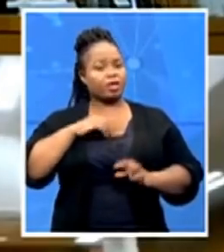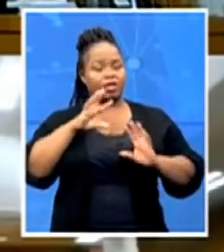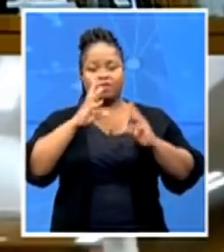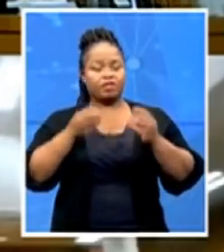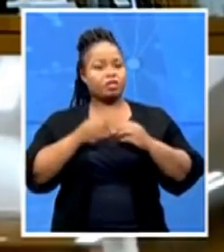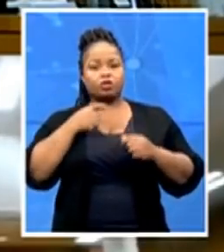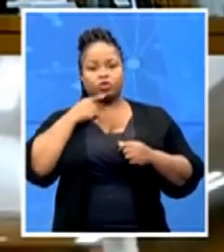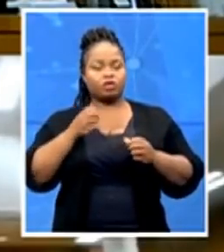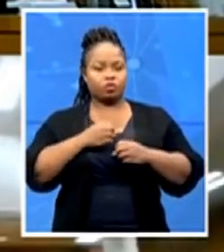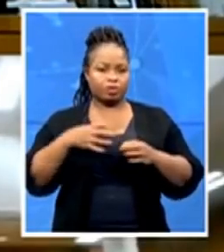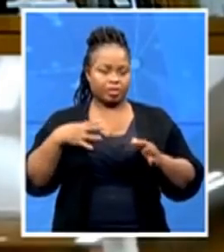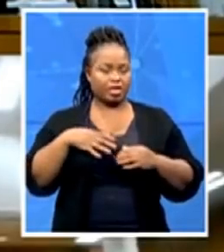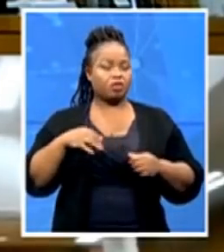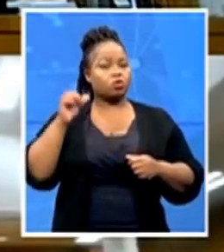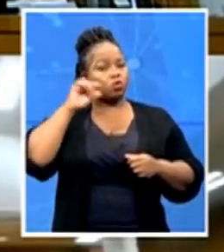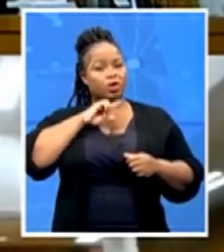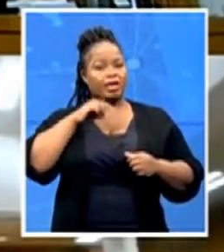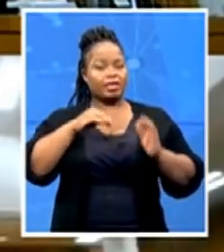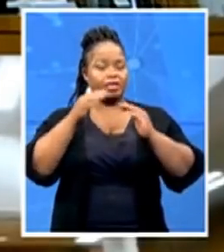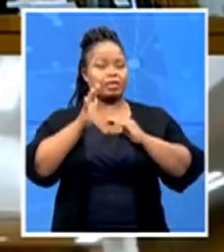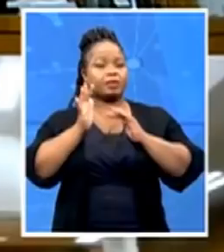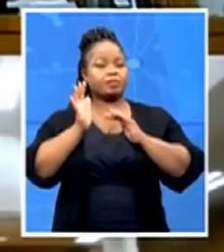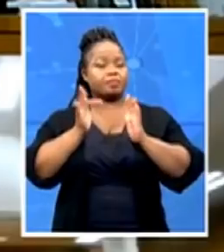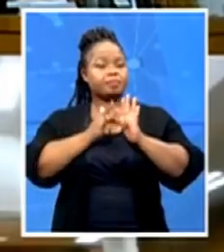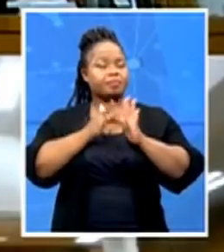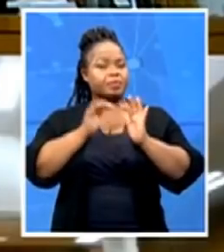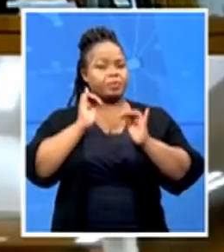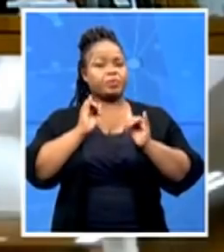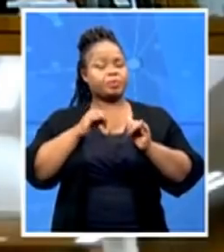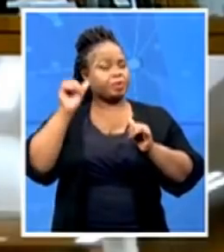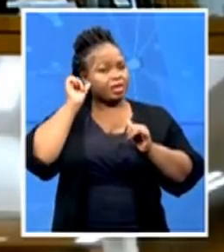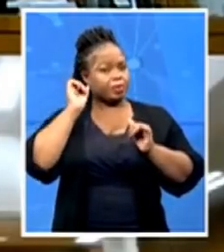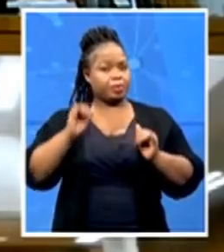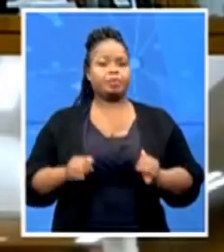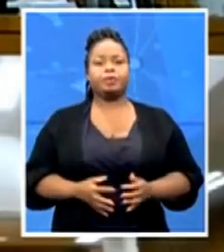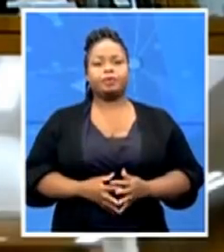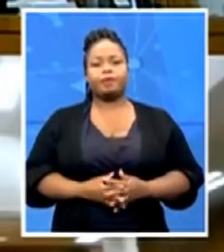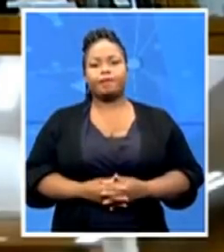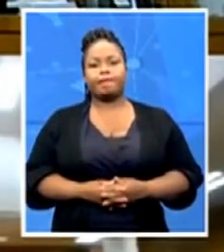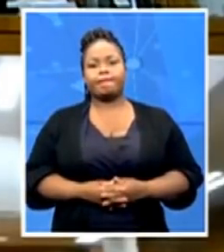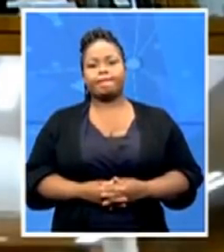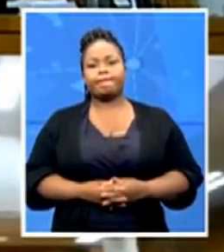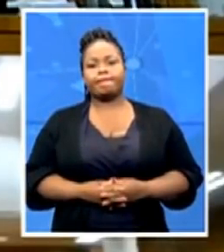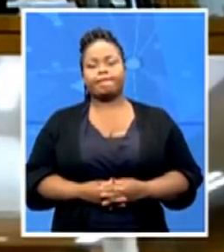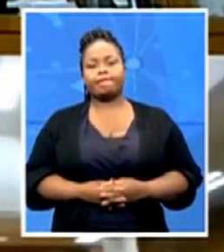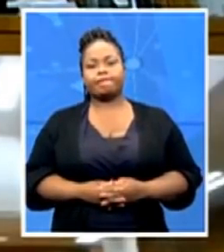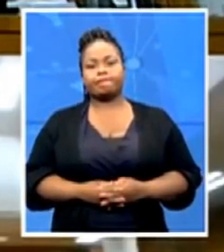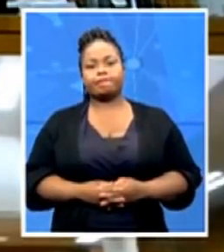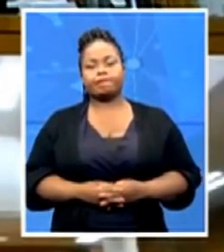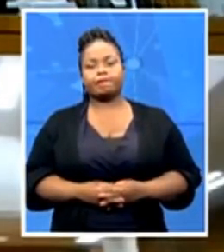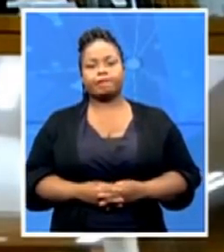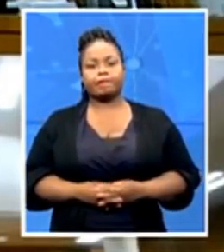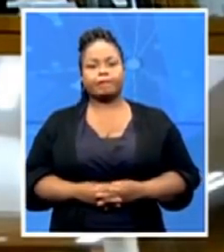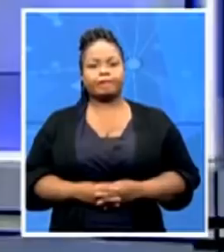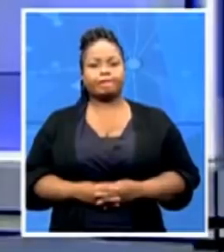Sorry. Is that better? Much better. Yeah. That does not